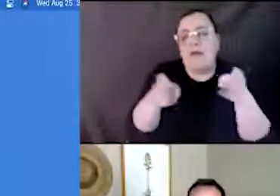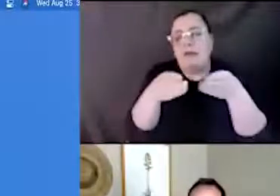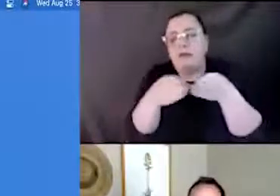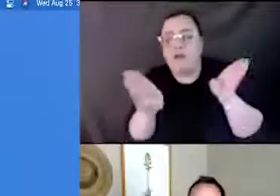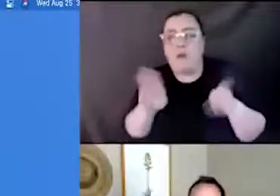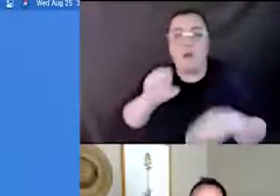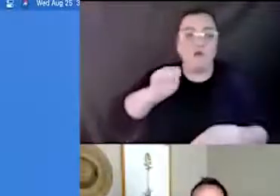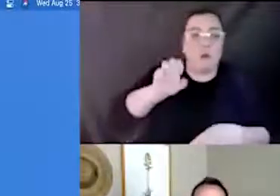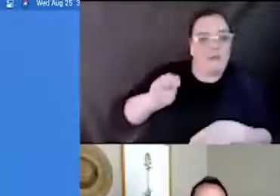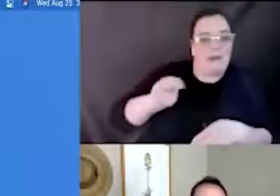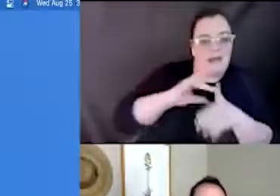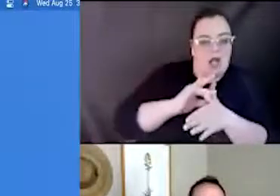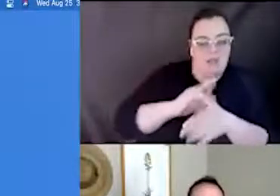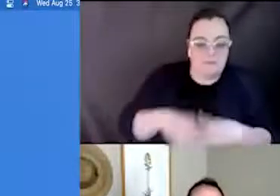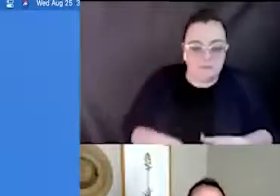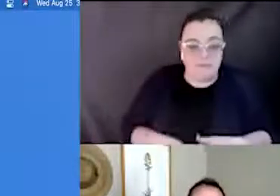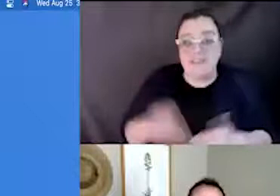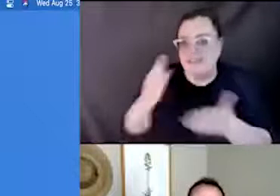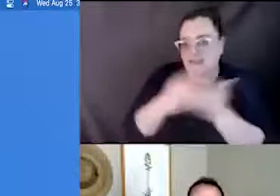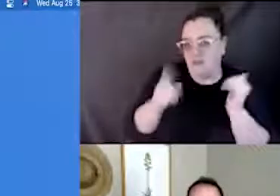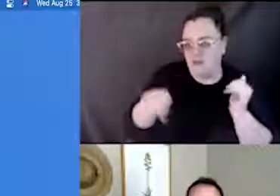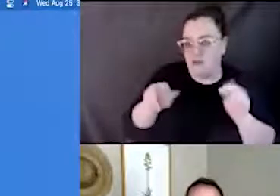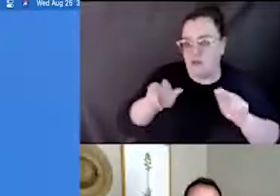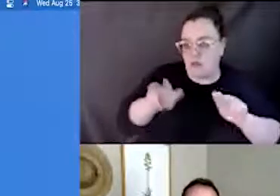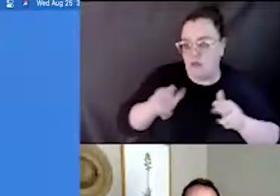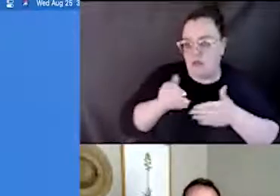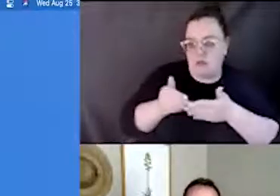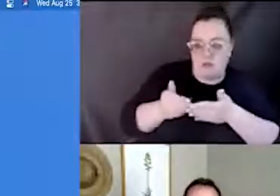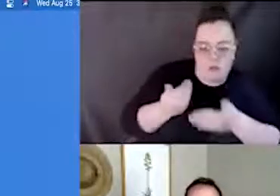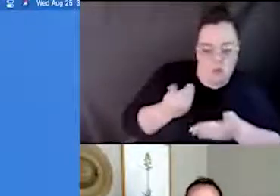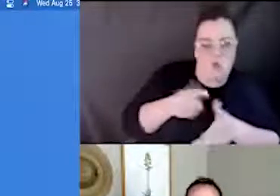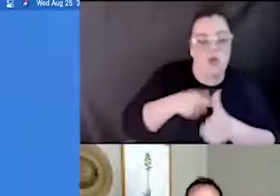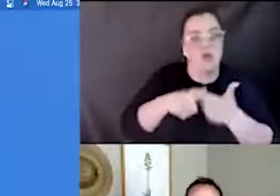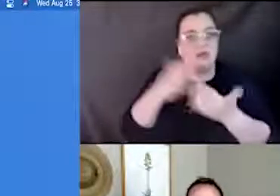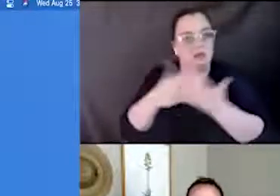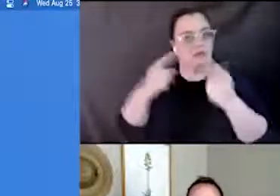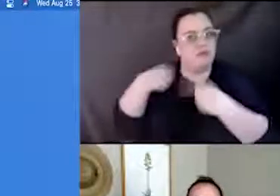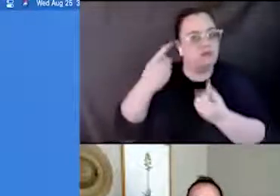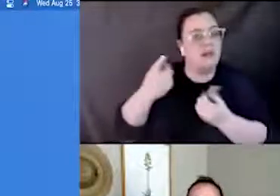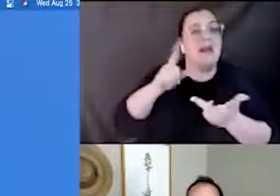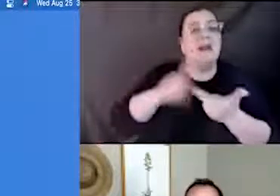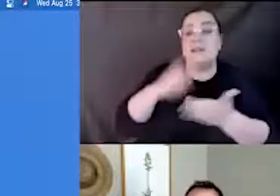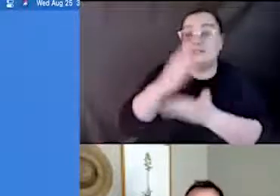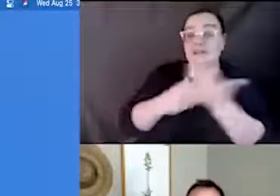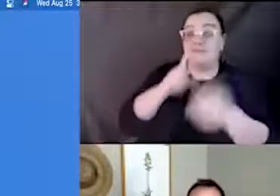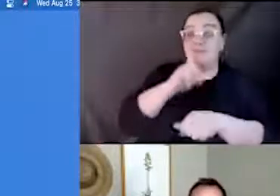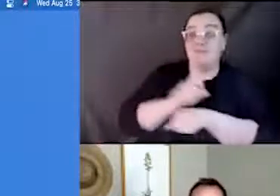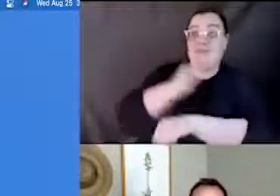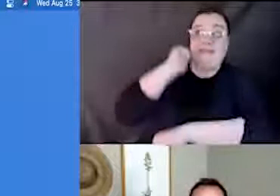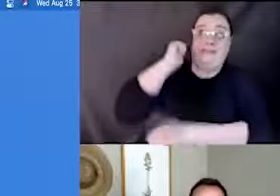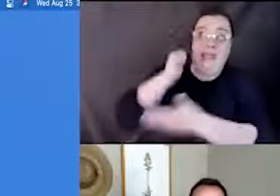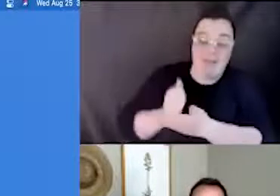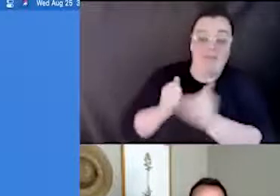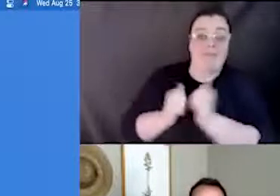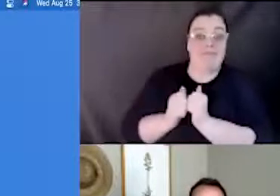content. Now, I know some of you are new, some of you have been with us for a little bit, and some of you helped develop this organization.